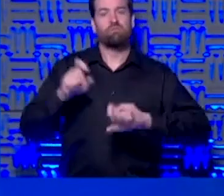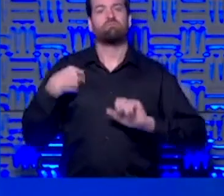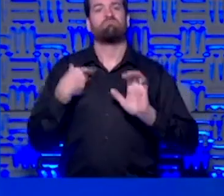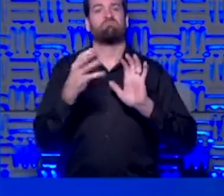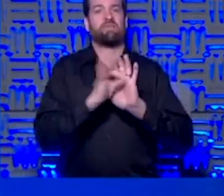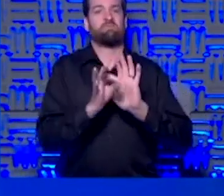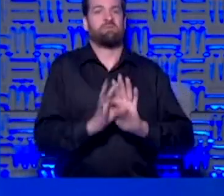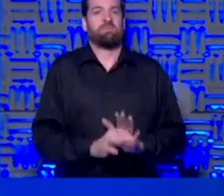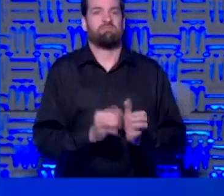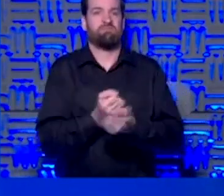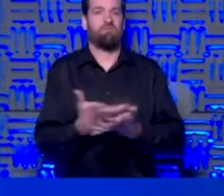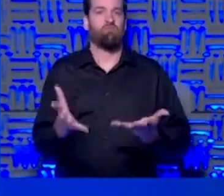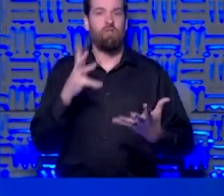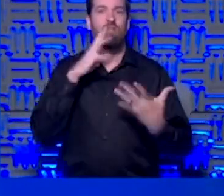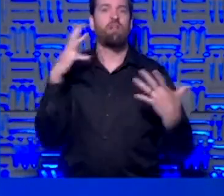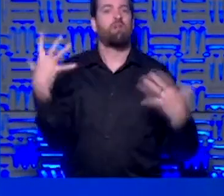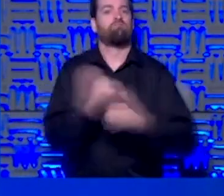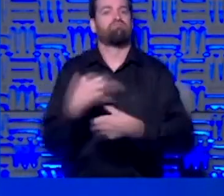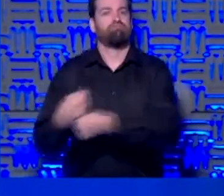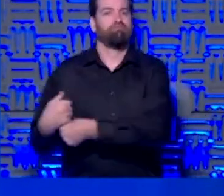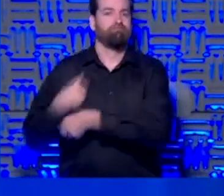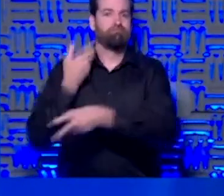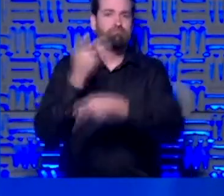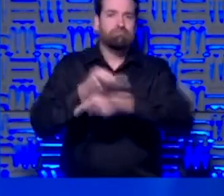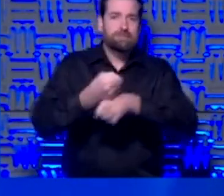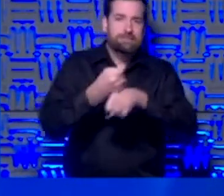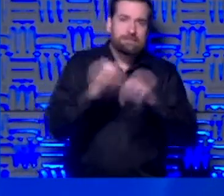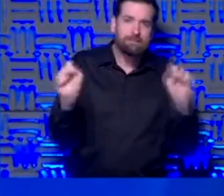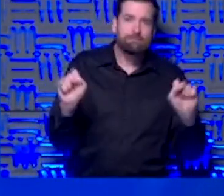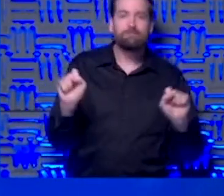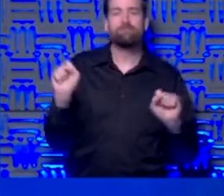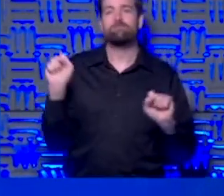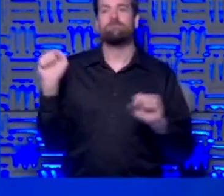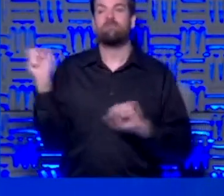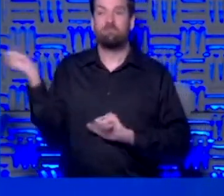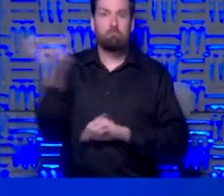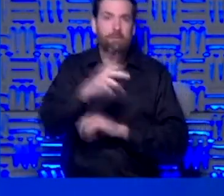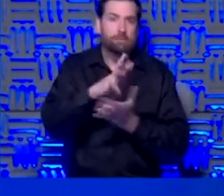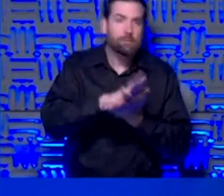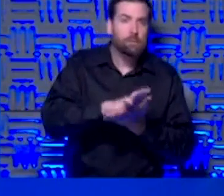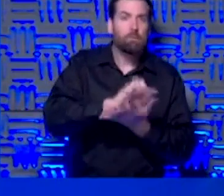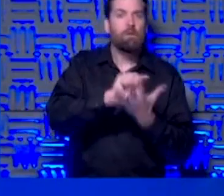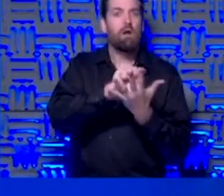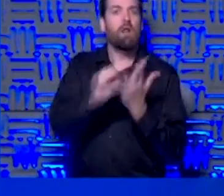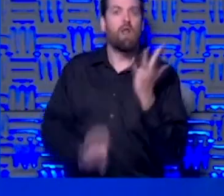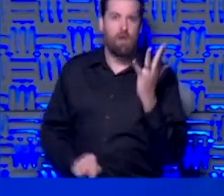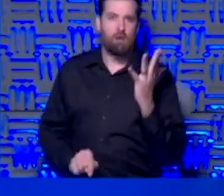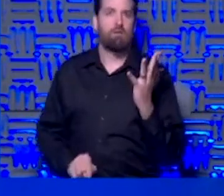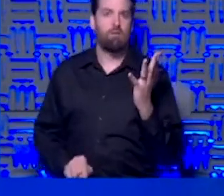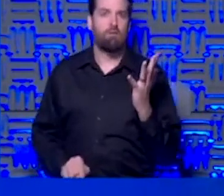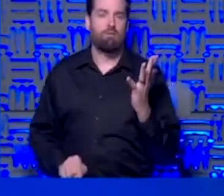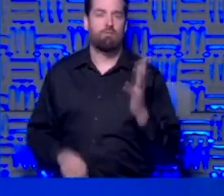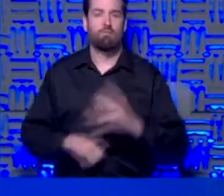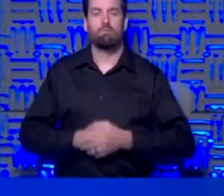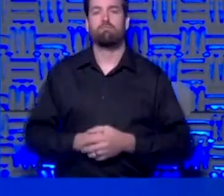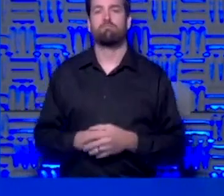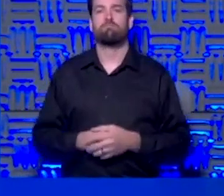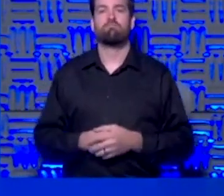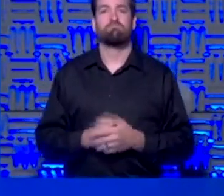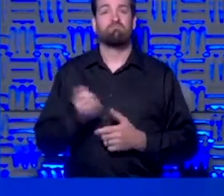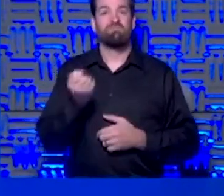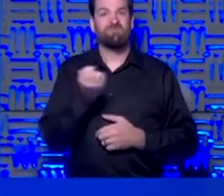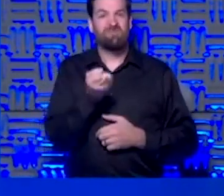several to kind of summarize questions about staying safe with us and about going back to school. So we're going to dig in. So we got a couple